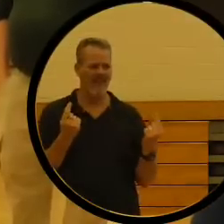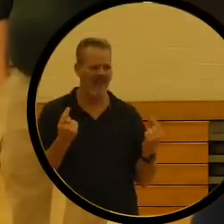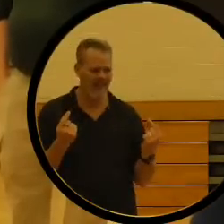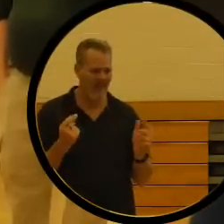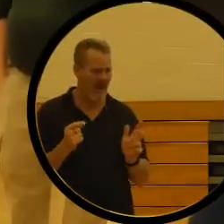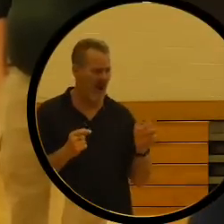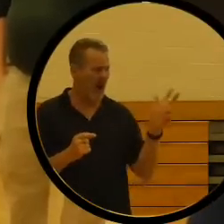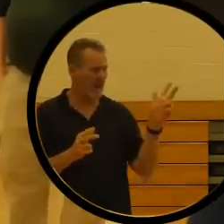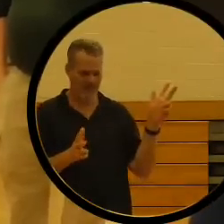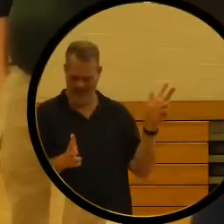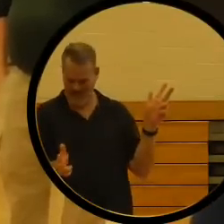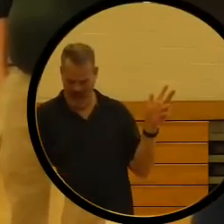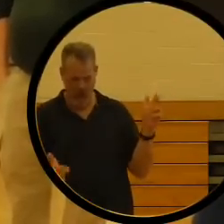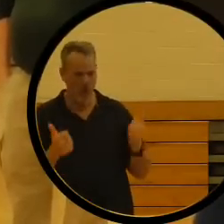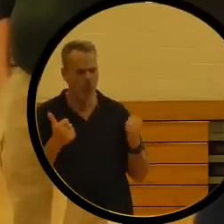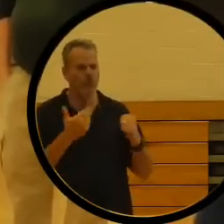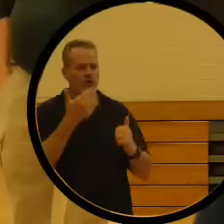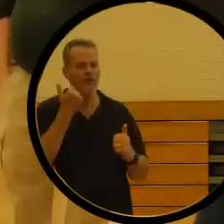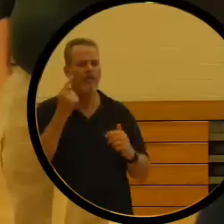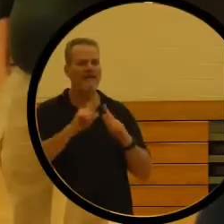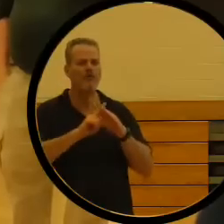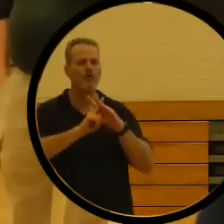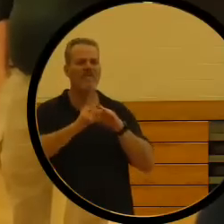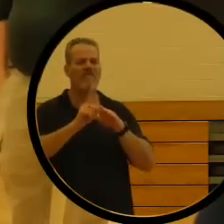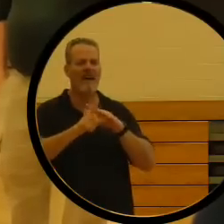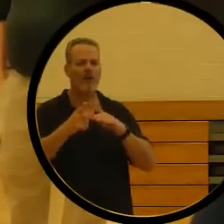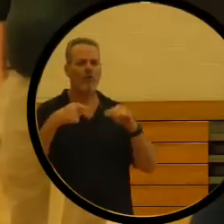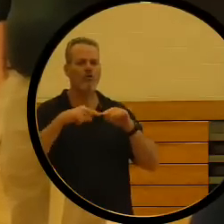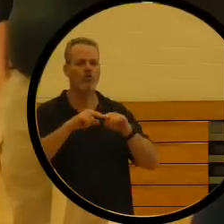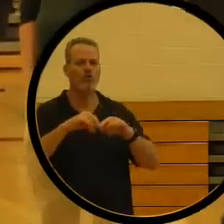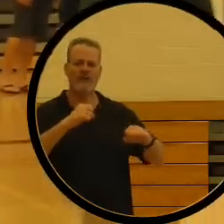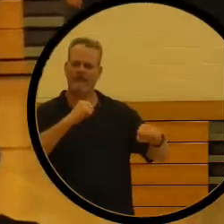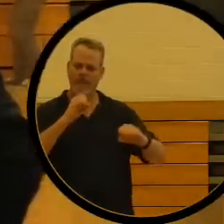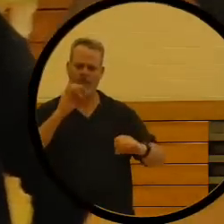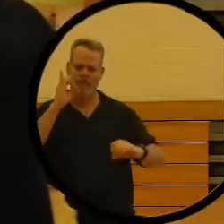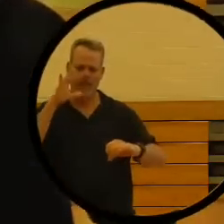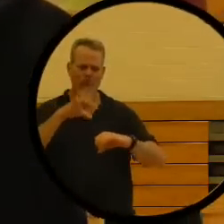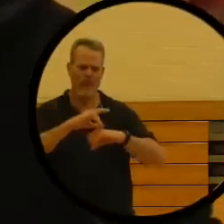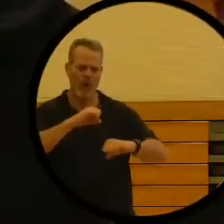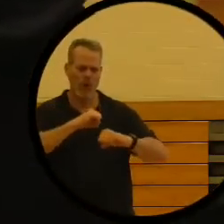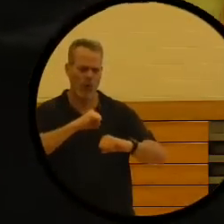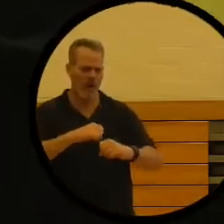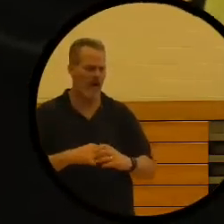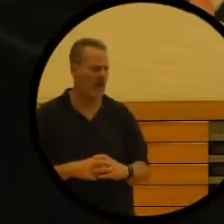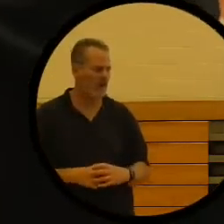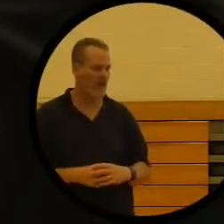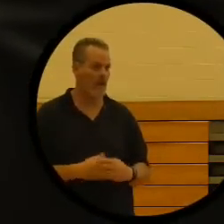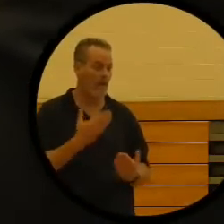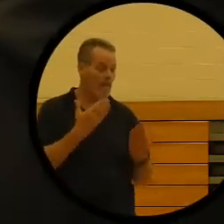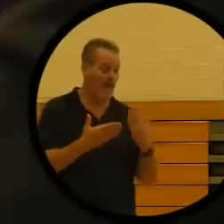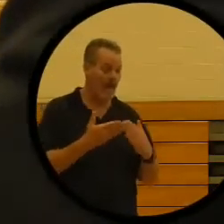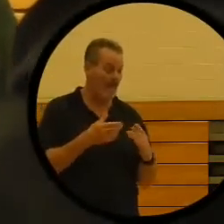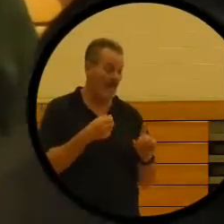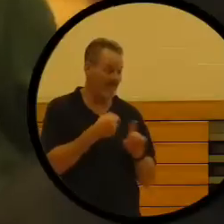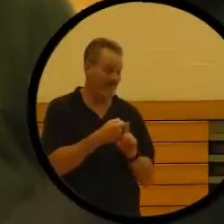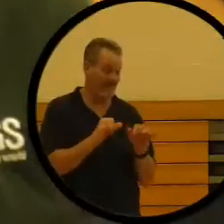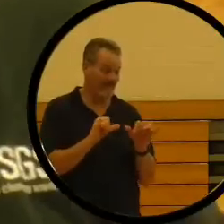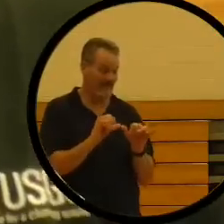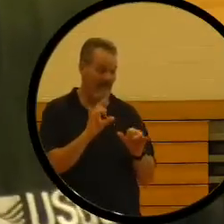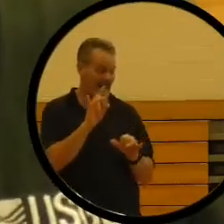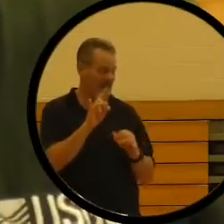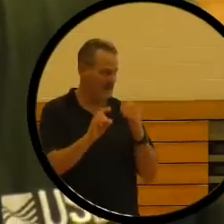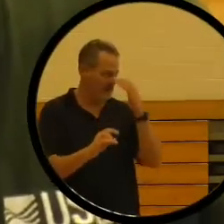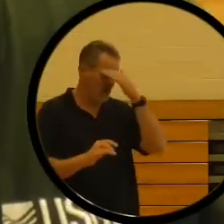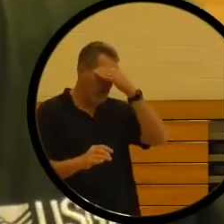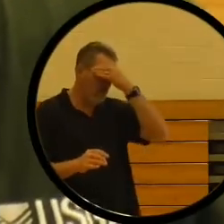go up, do you go down? Which is the best place to evacuate in a heavy earthquake? Okay, so maybe even an 8 or